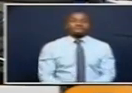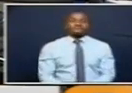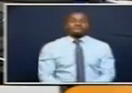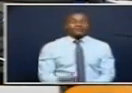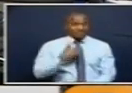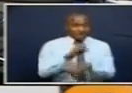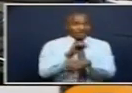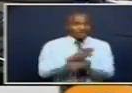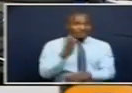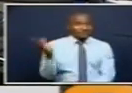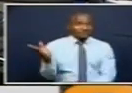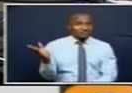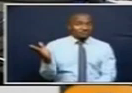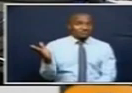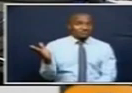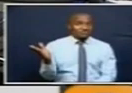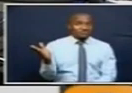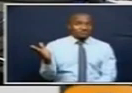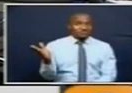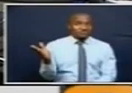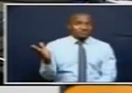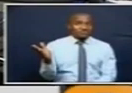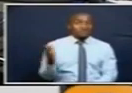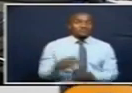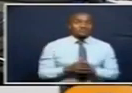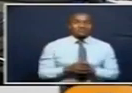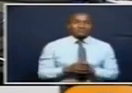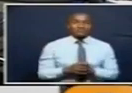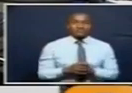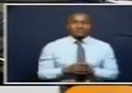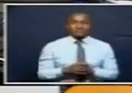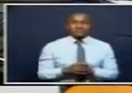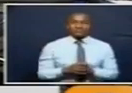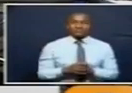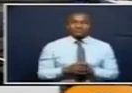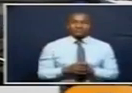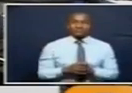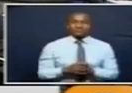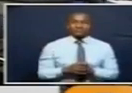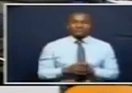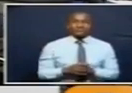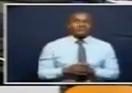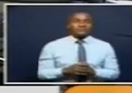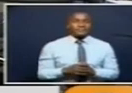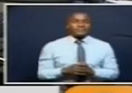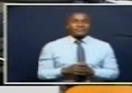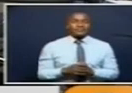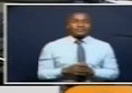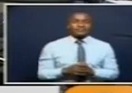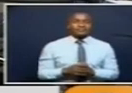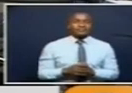that was then. We are not taking any of that for granted. I'm not a politician. I've had your advice, okay. And I'm only responding by telling you. I love Jubilee. We are not. I don't want to lose.